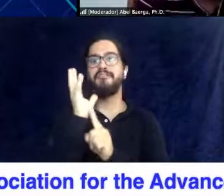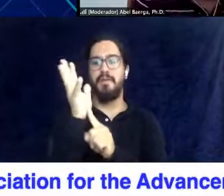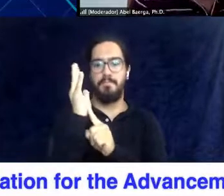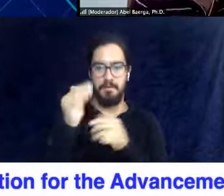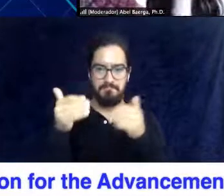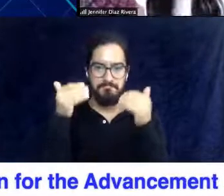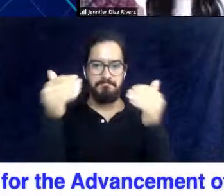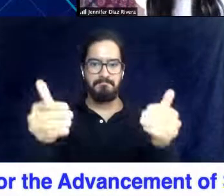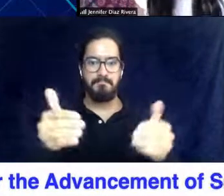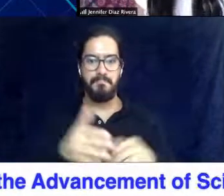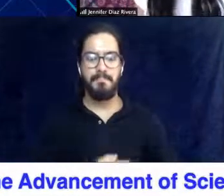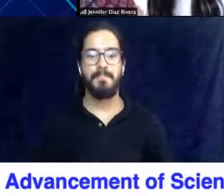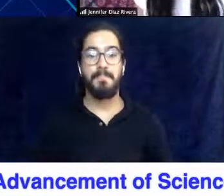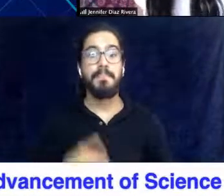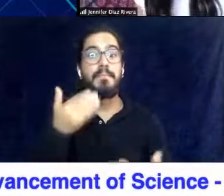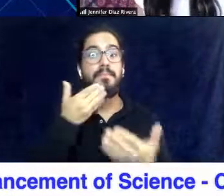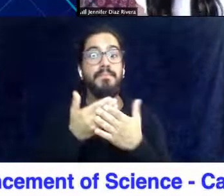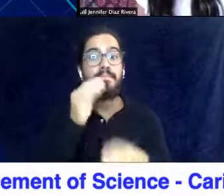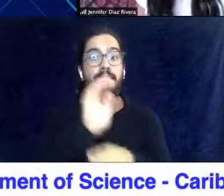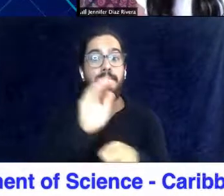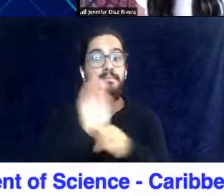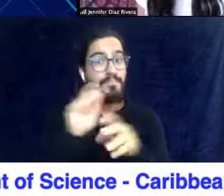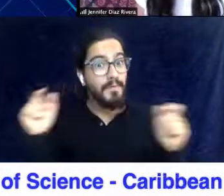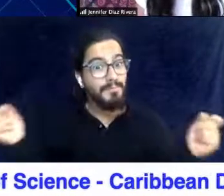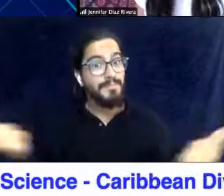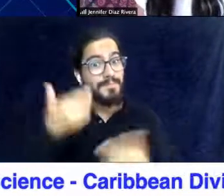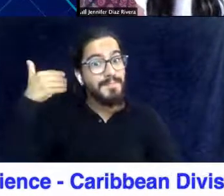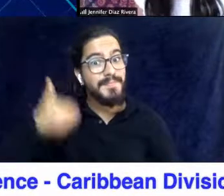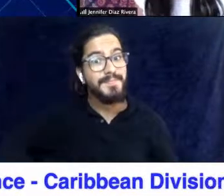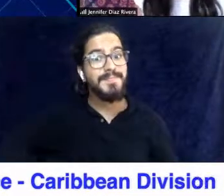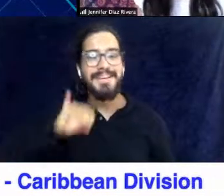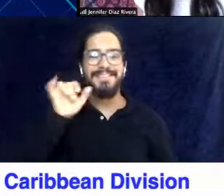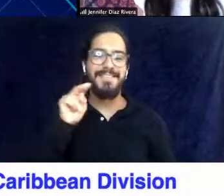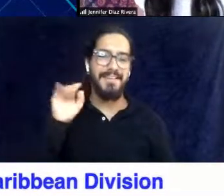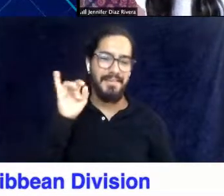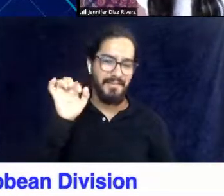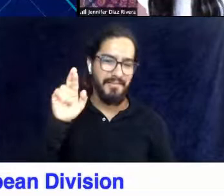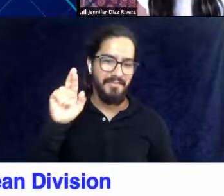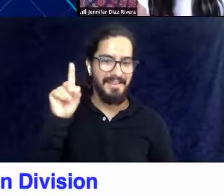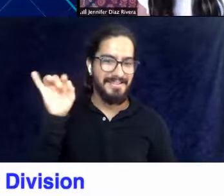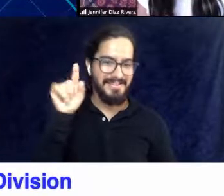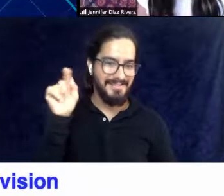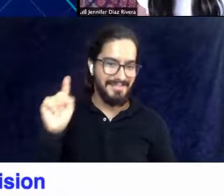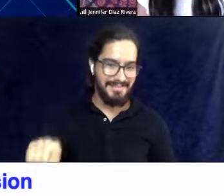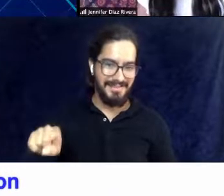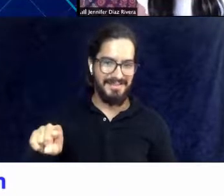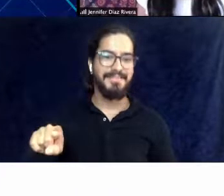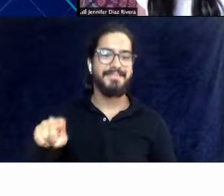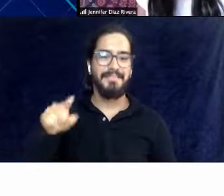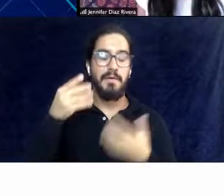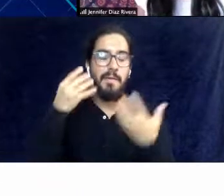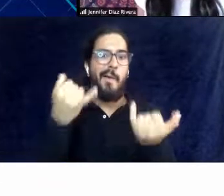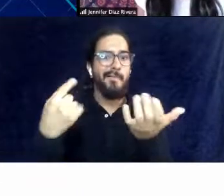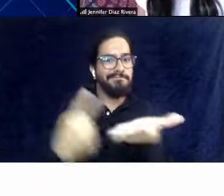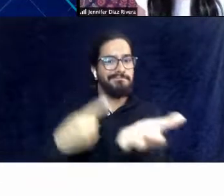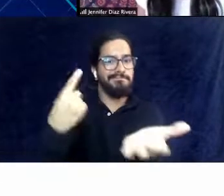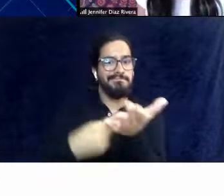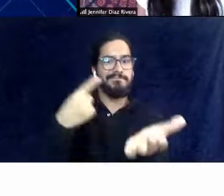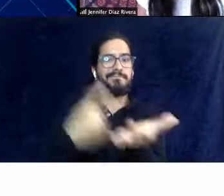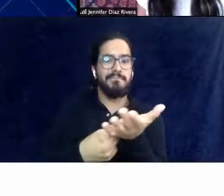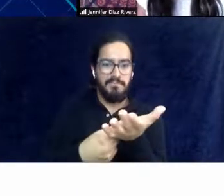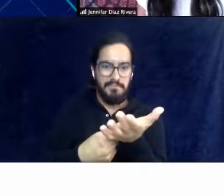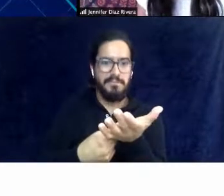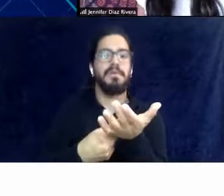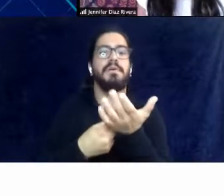Good afternoon, everyone. My name is Jennifer Diaz Rivera, and today I'm going to talk about a tool we created in our